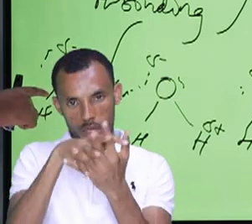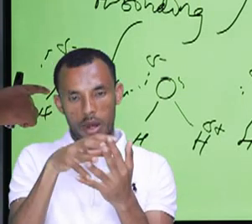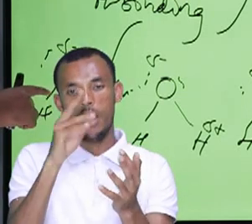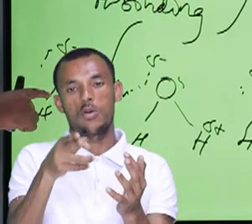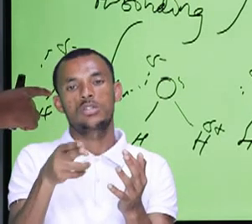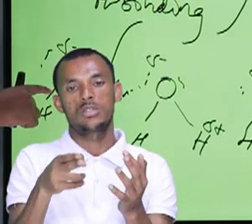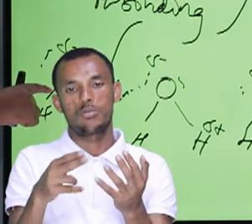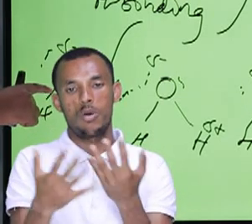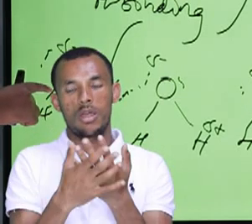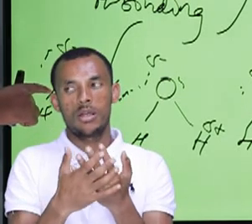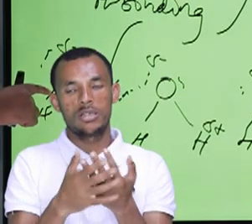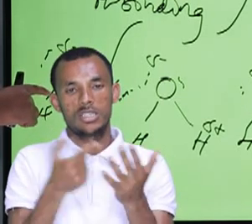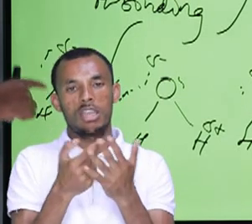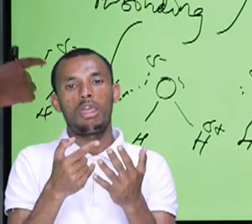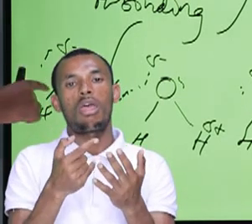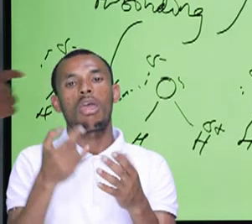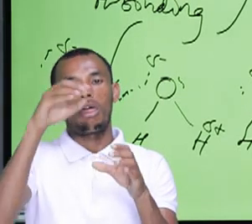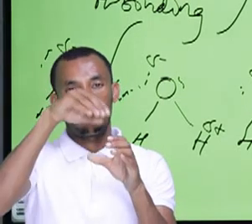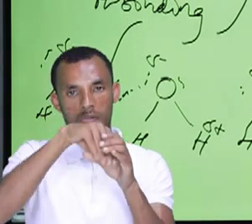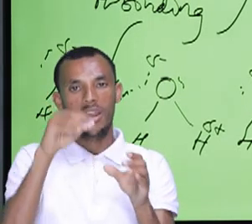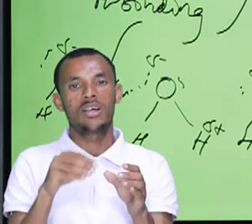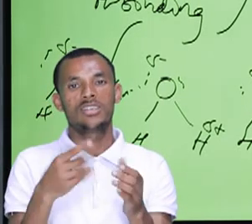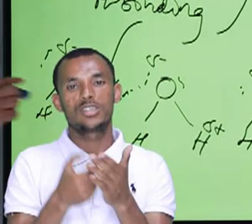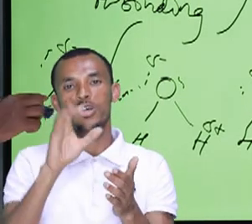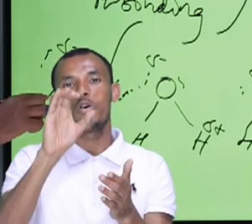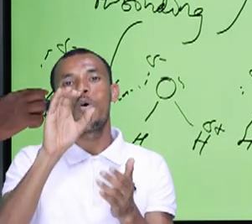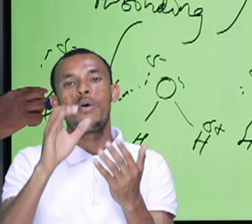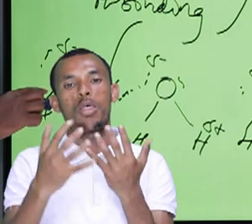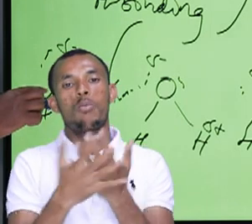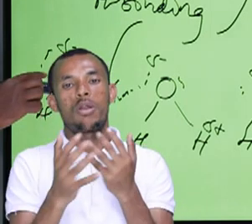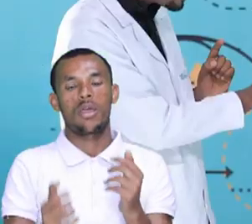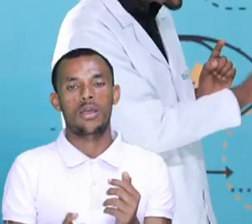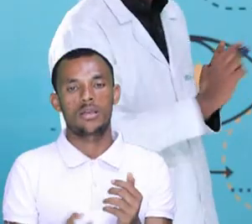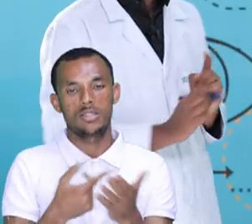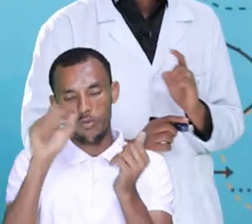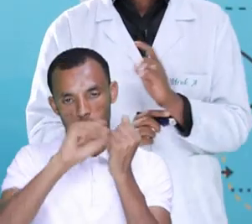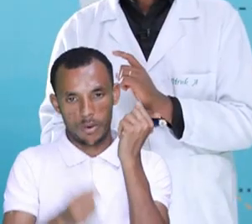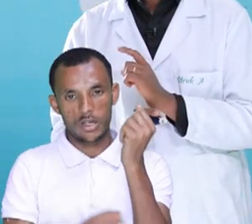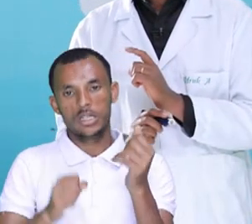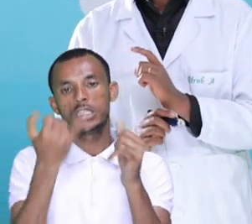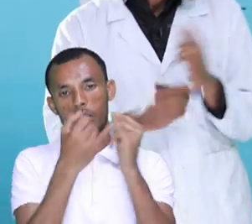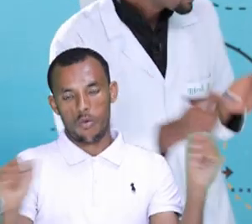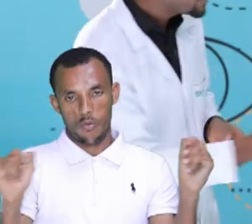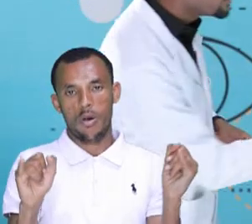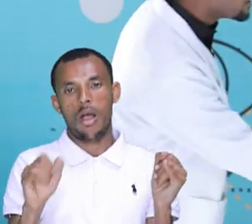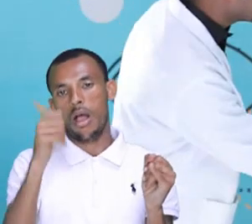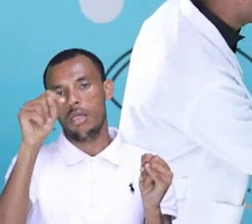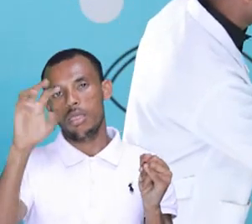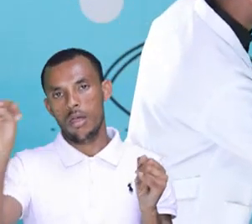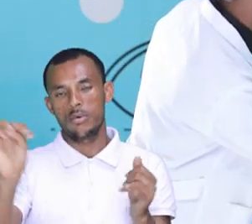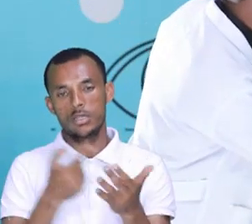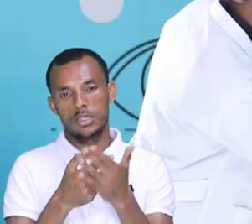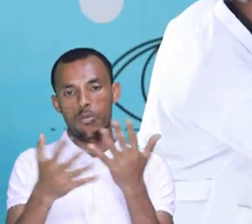this is not hydrogen bonding. This is intra. This is covalent, because these bonds are formed by sharing of electrons. Again,